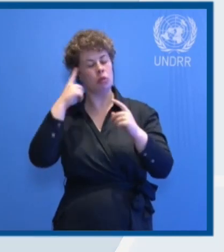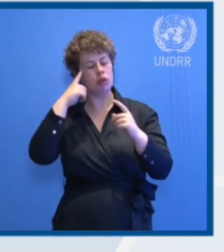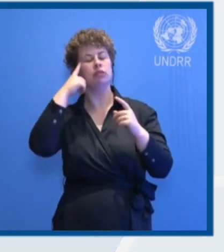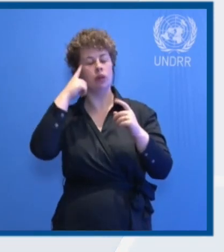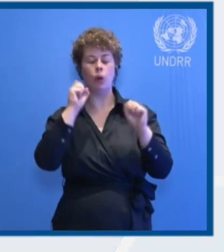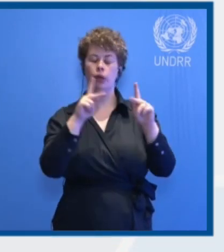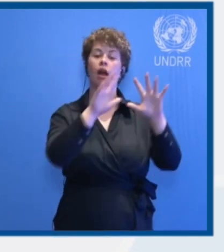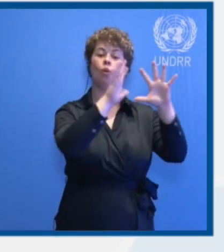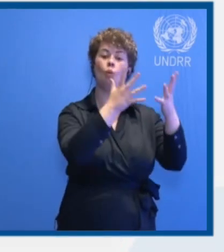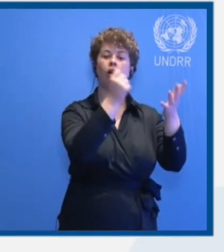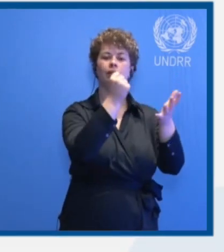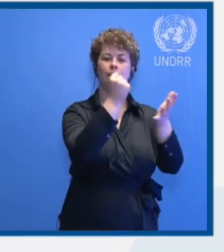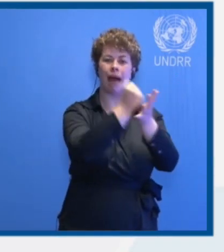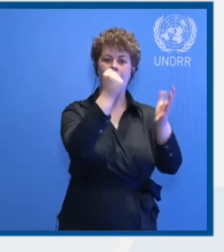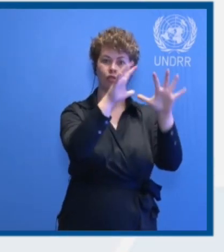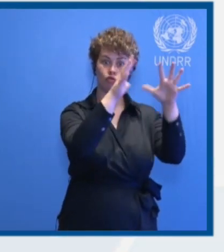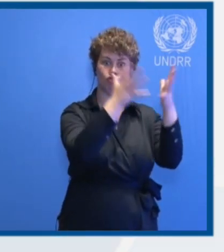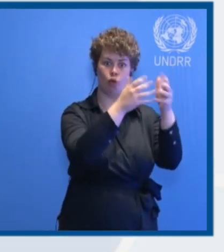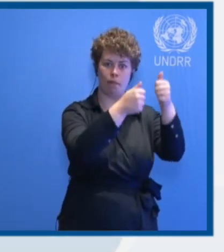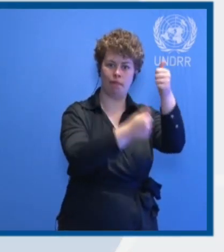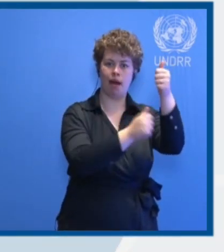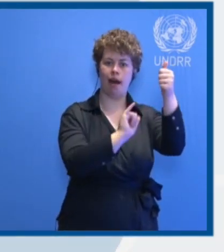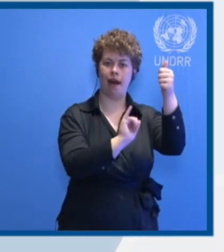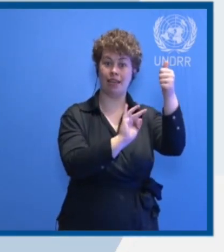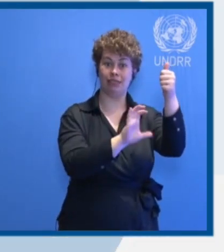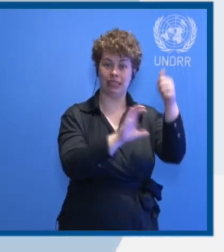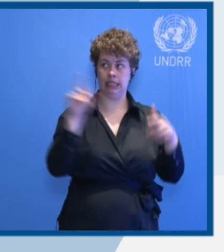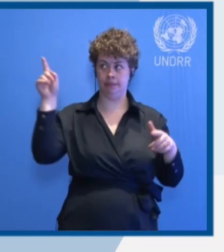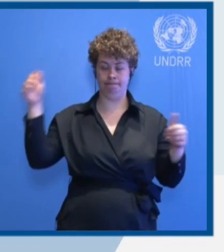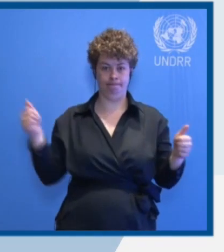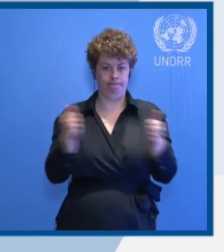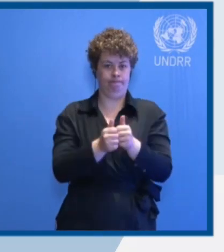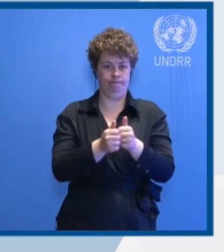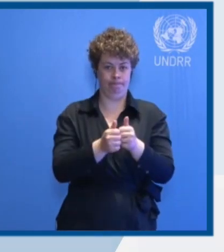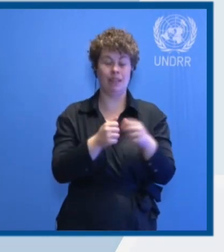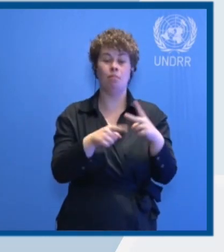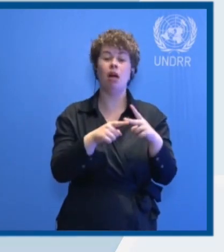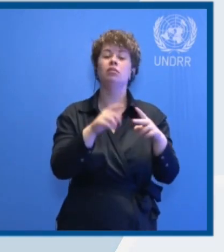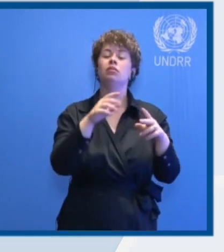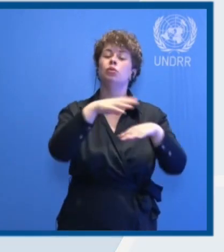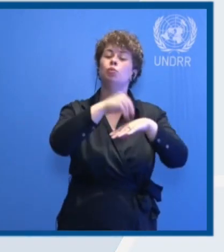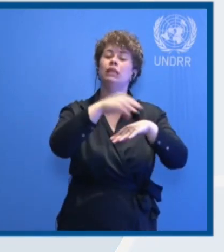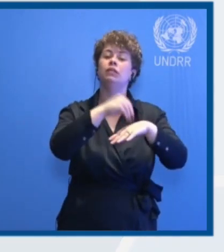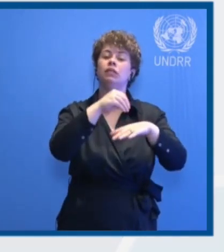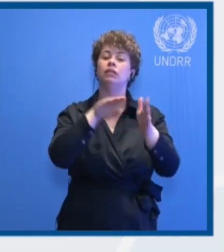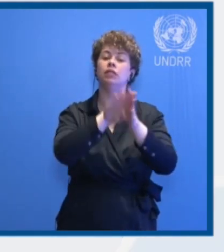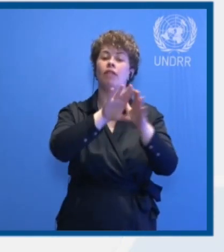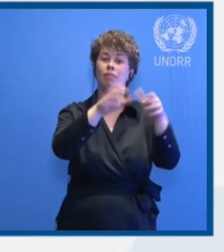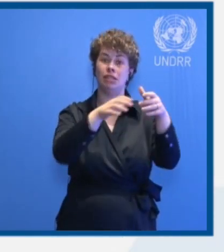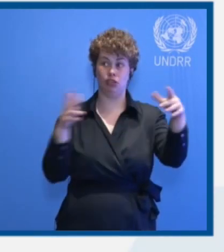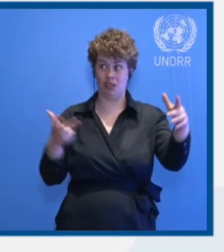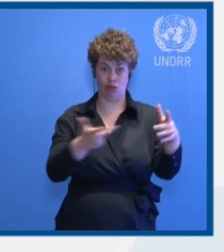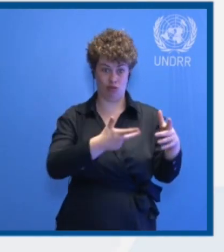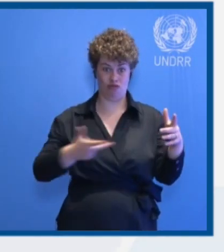IFC. They got a development bank, SIDA, the Swedish Development Agency, to provide a first